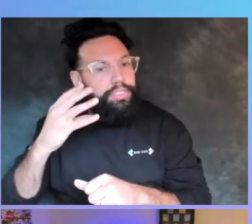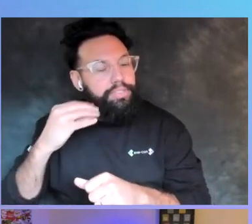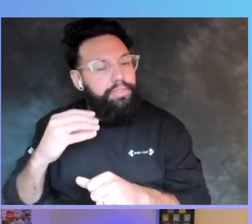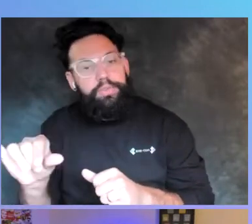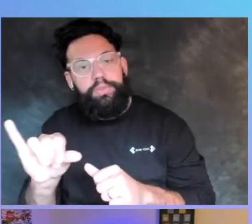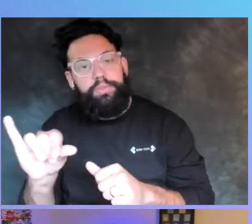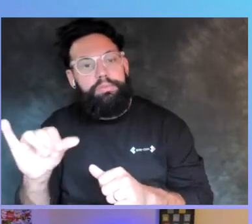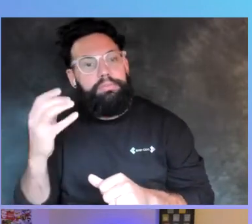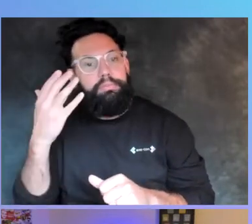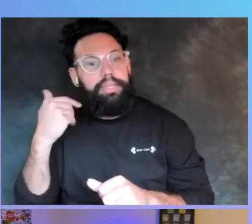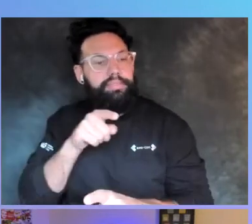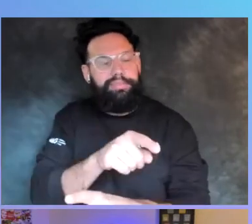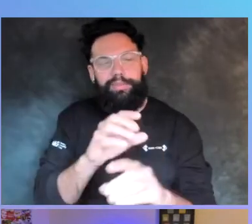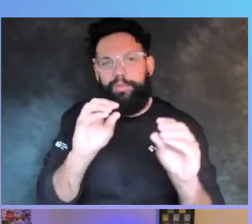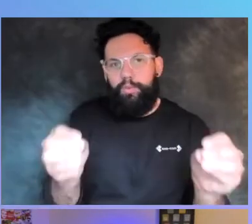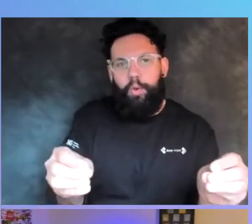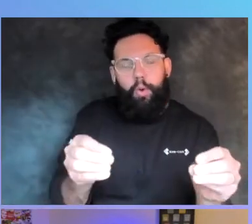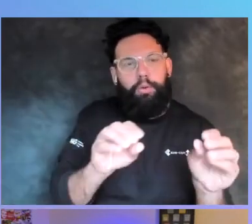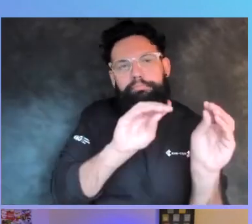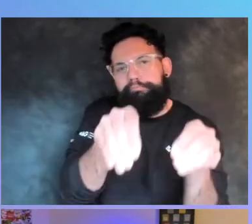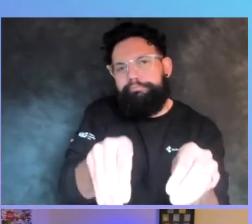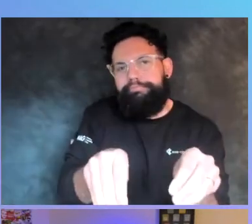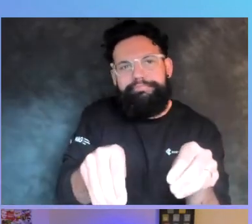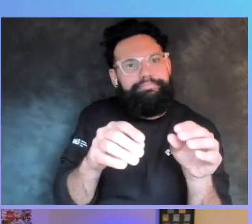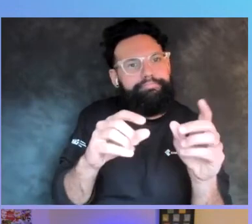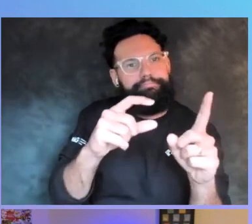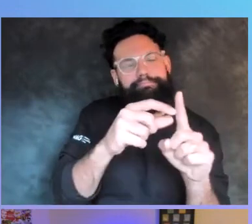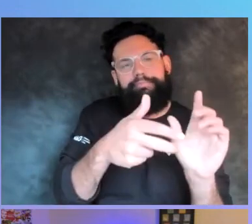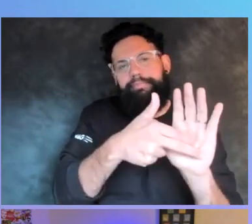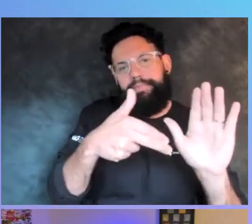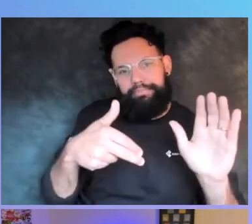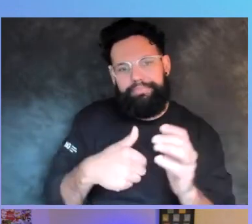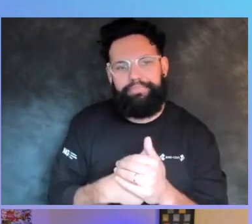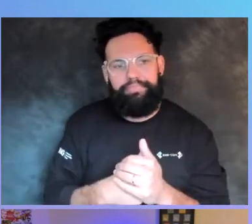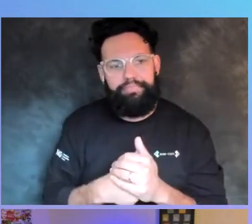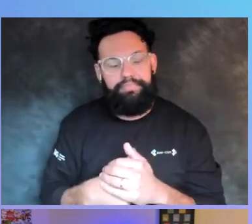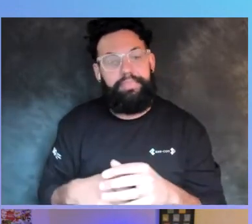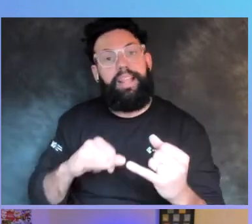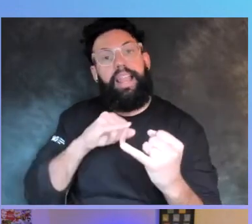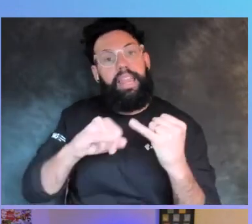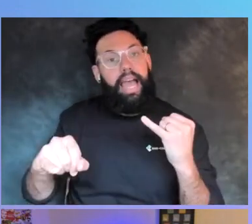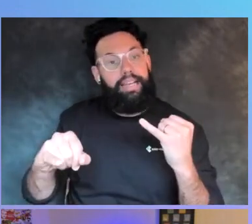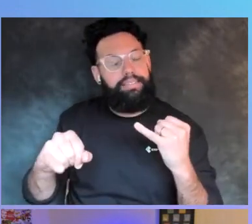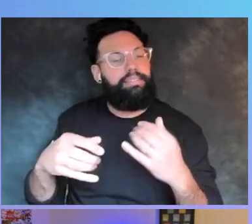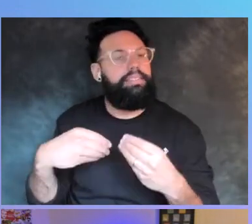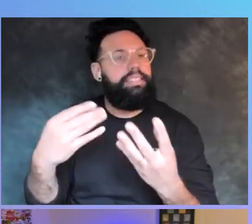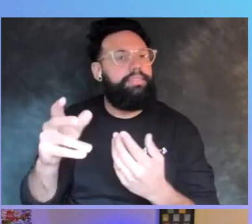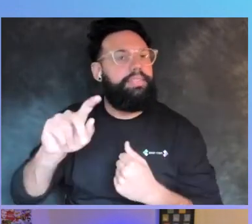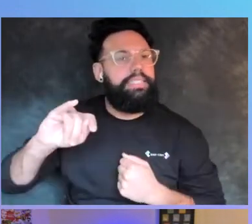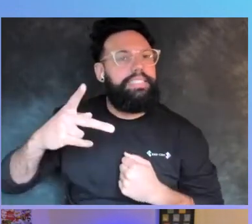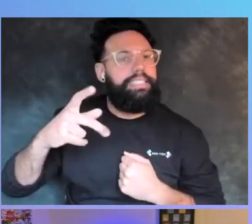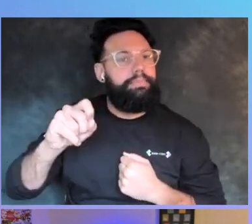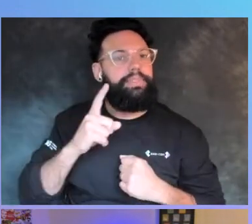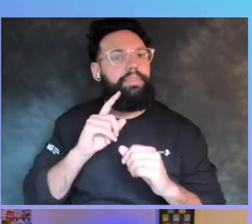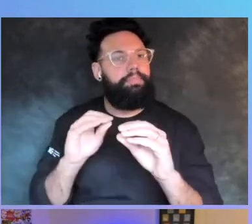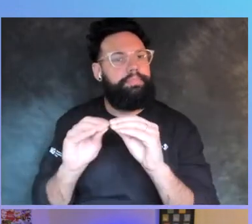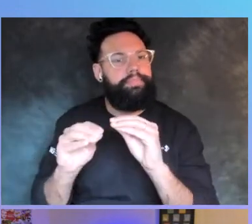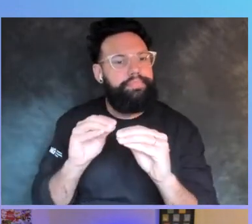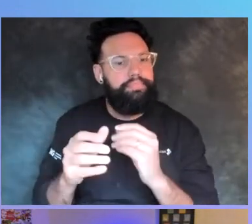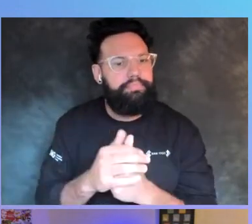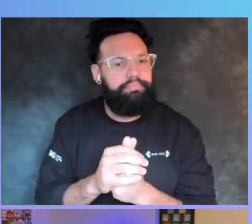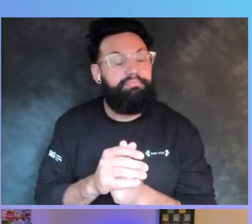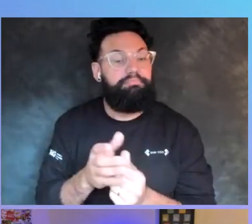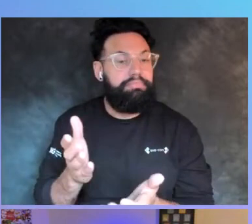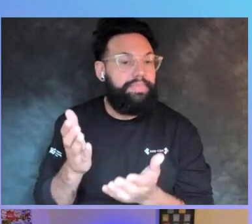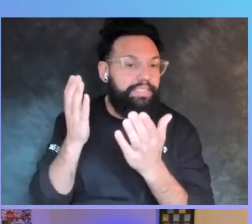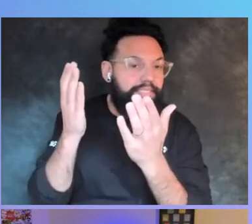given inputs. And then finally, it's presenting the user with tips for remediation, where it's suggesting, hey,